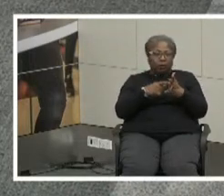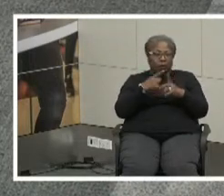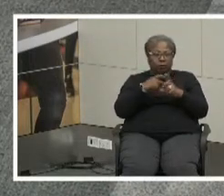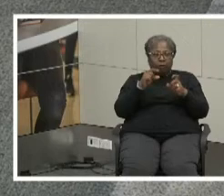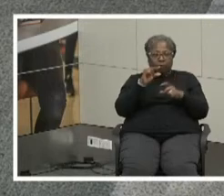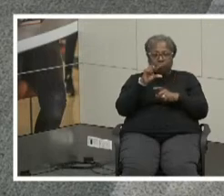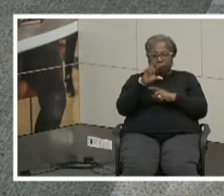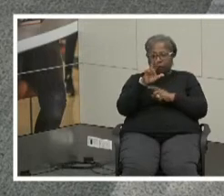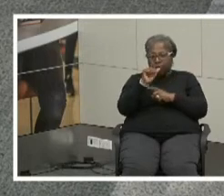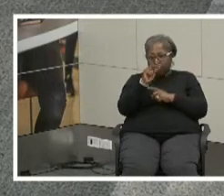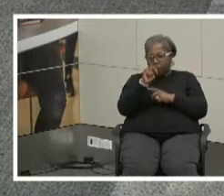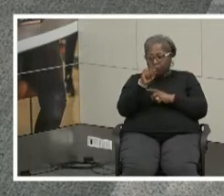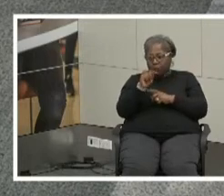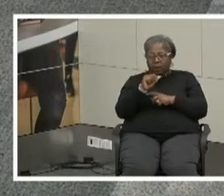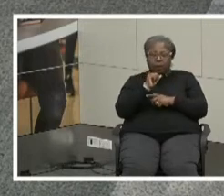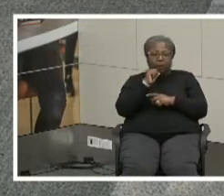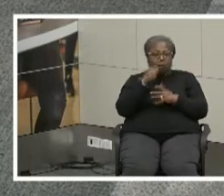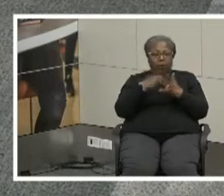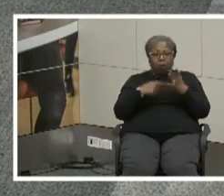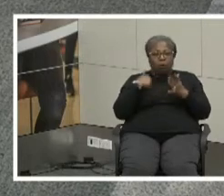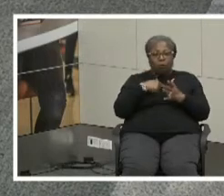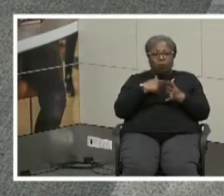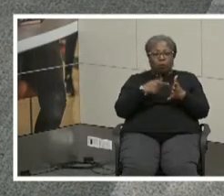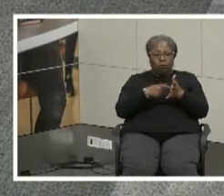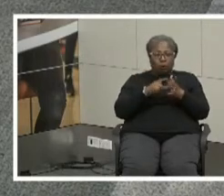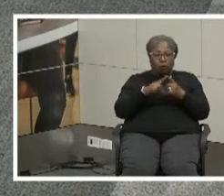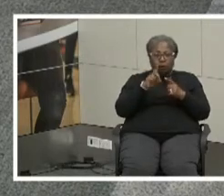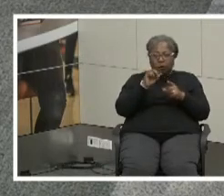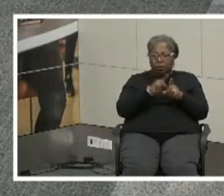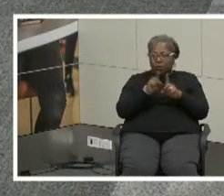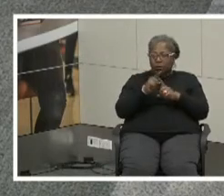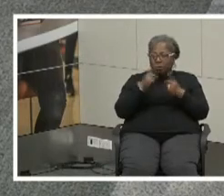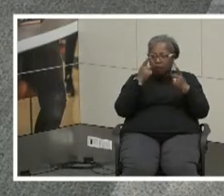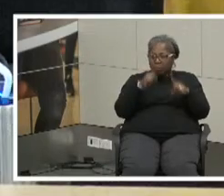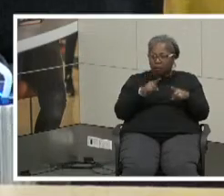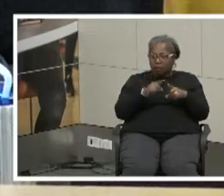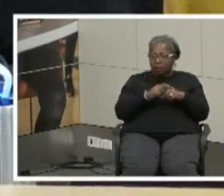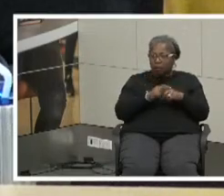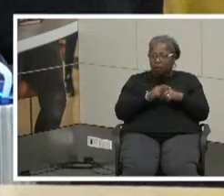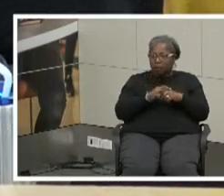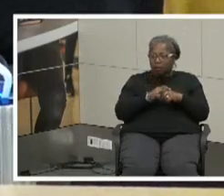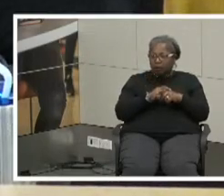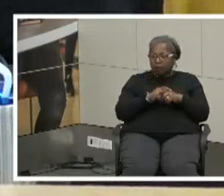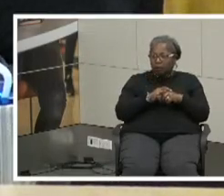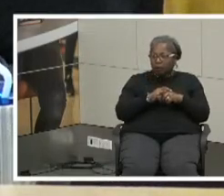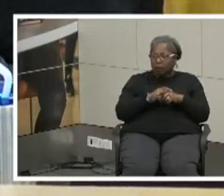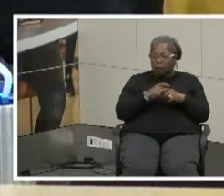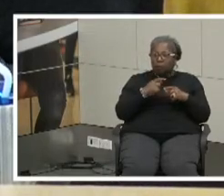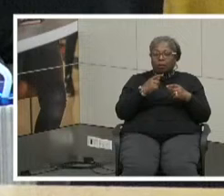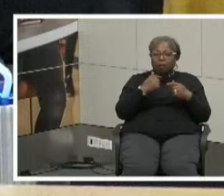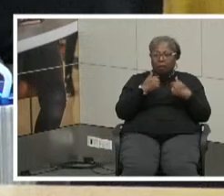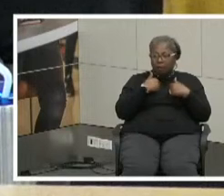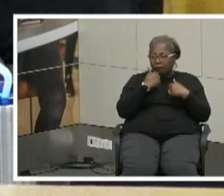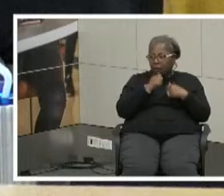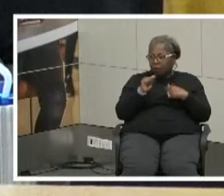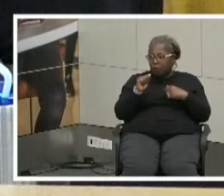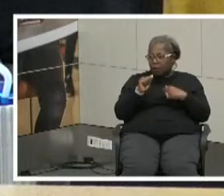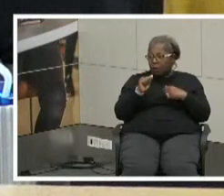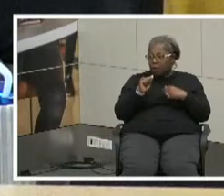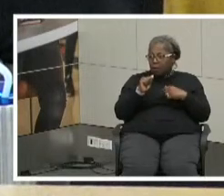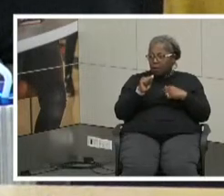grant it's nothing that we are required to do as a part of the agreement have we had any have we had any teachers on in the